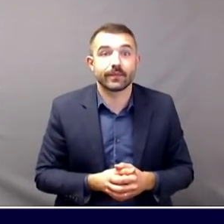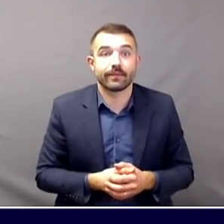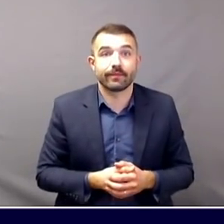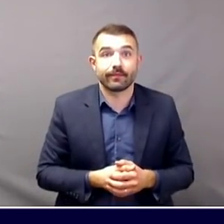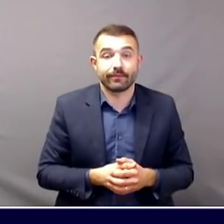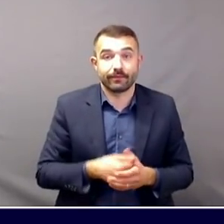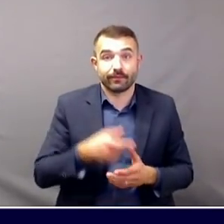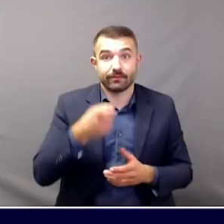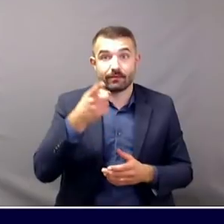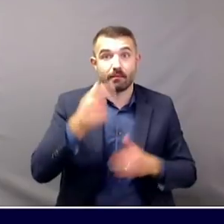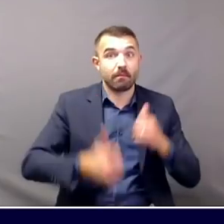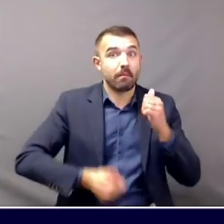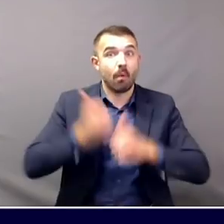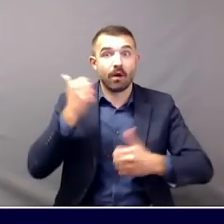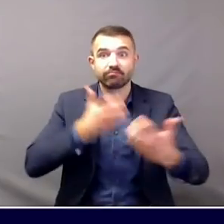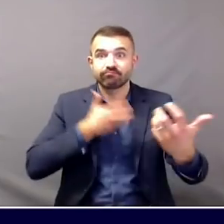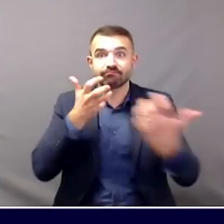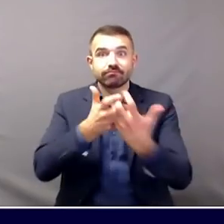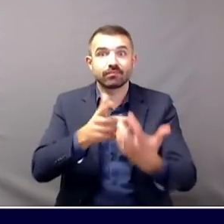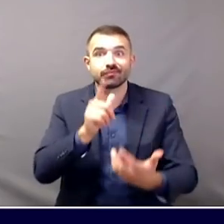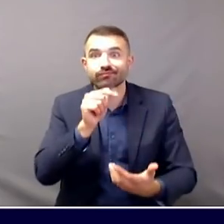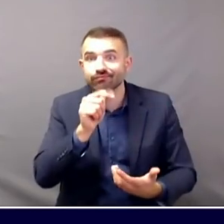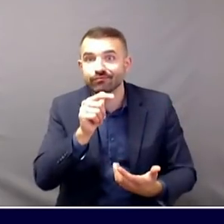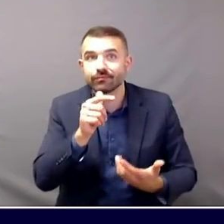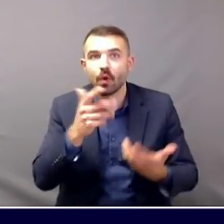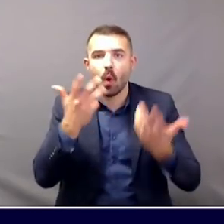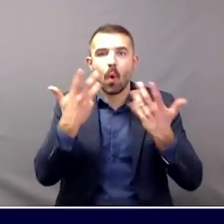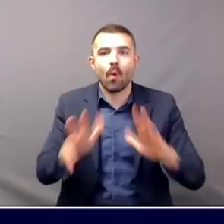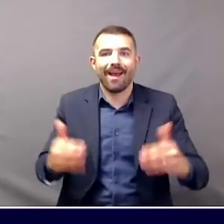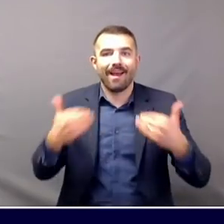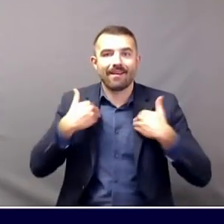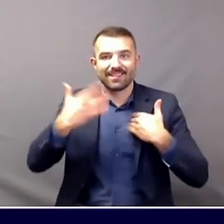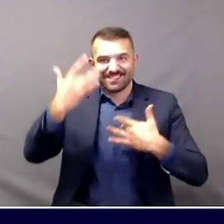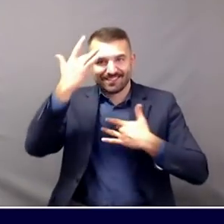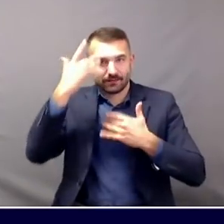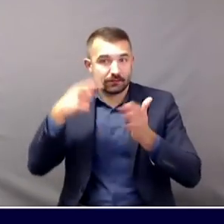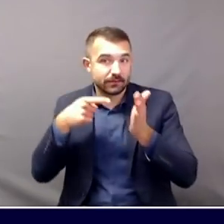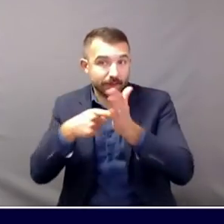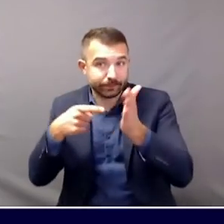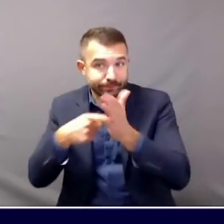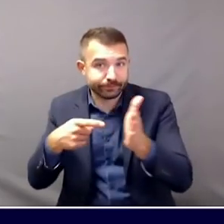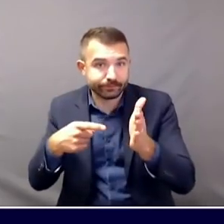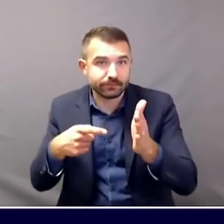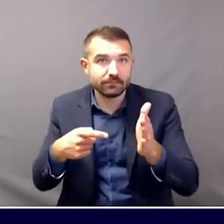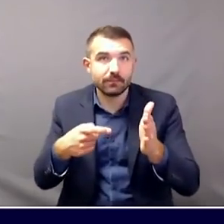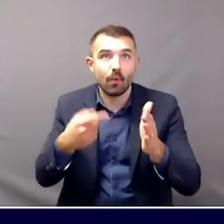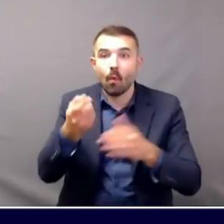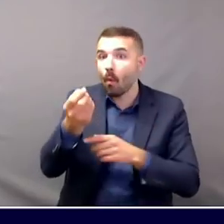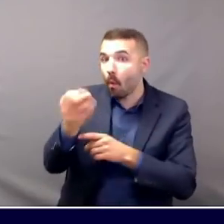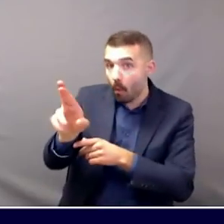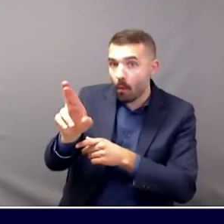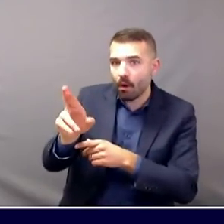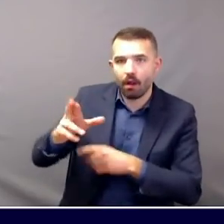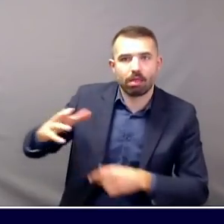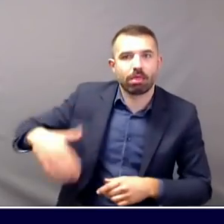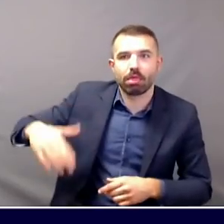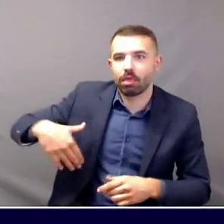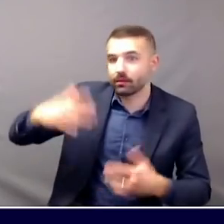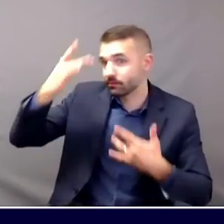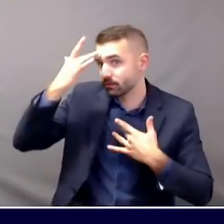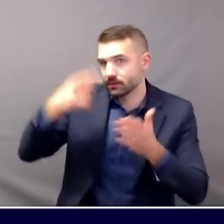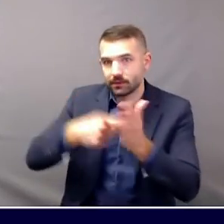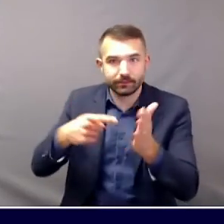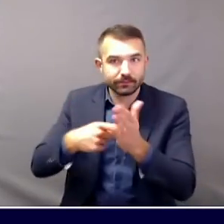is available in Maine to people who think they need a test regardless of symptoms and without the need for a referral from a healthcare